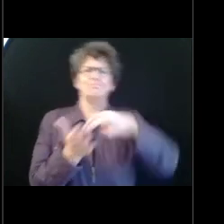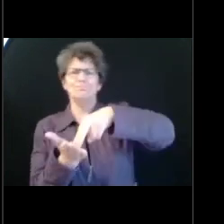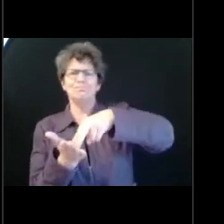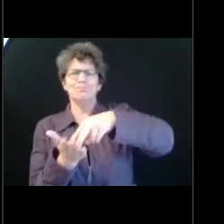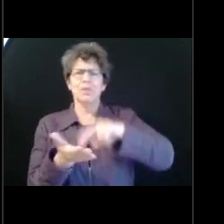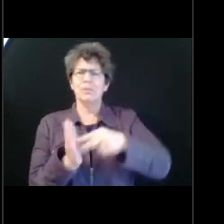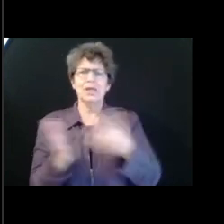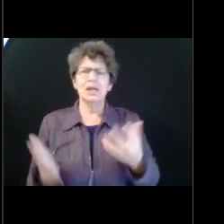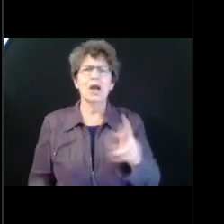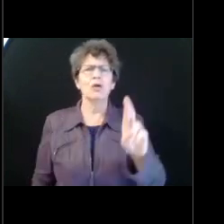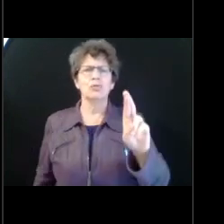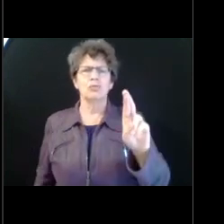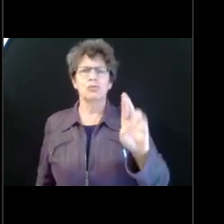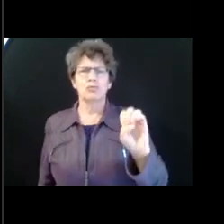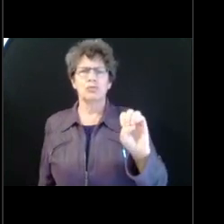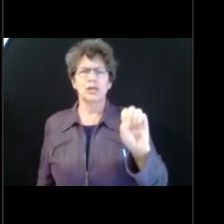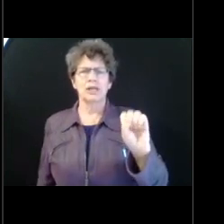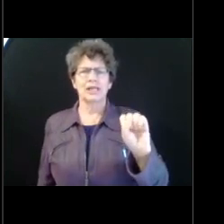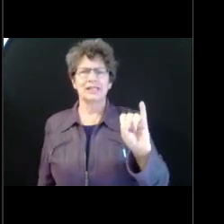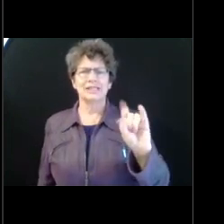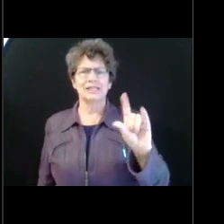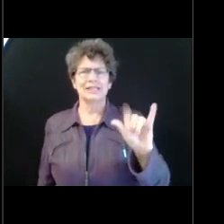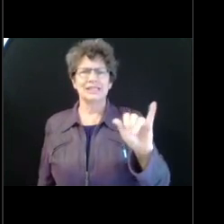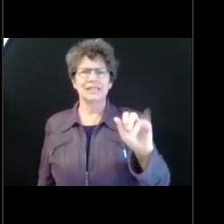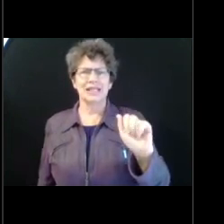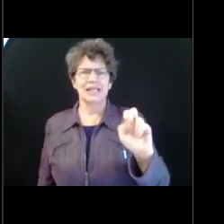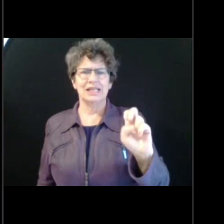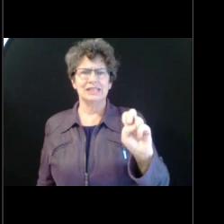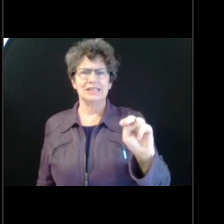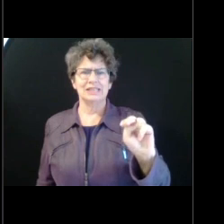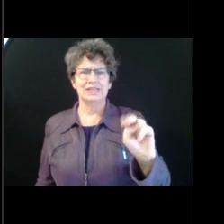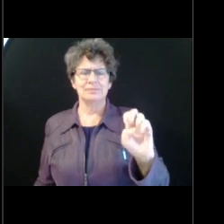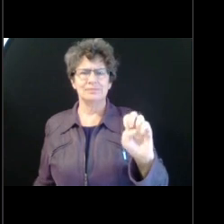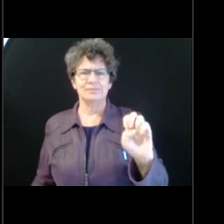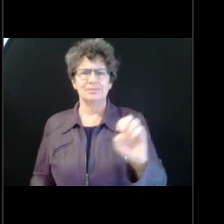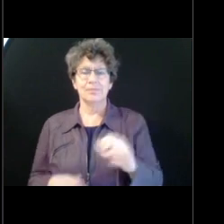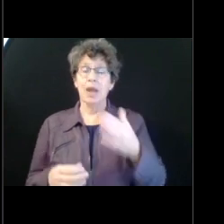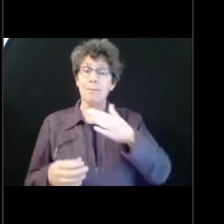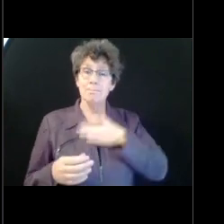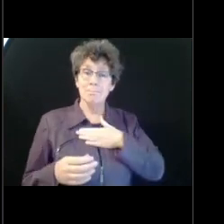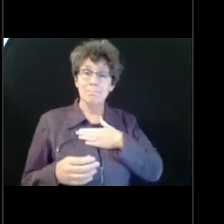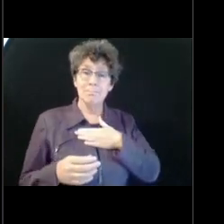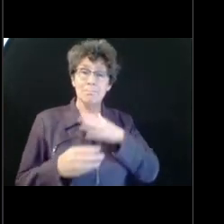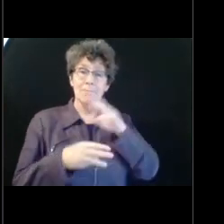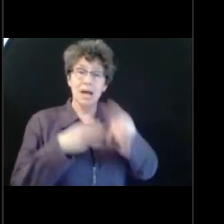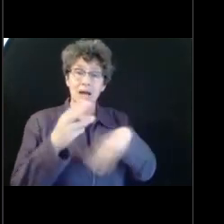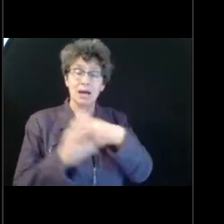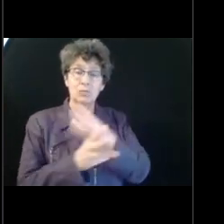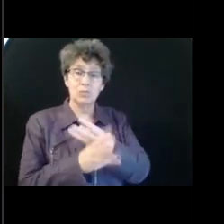this. Now, in my world, an academic world,